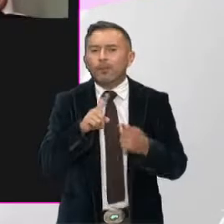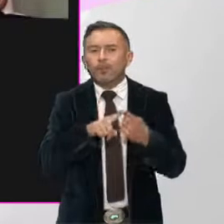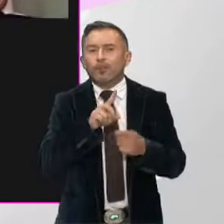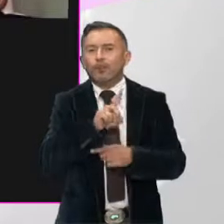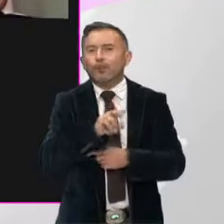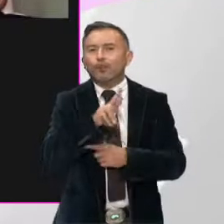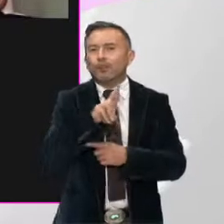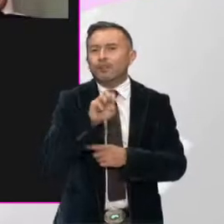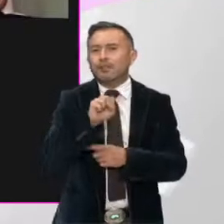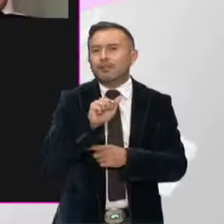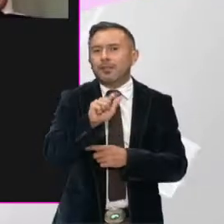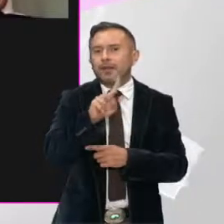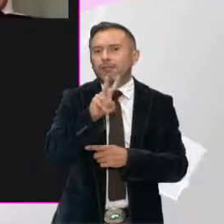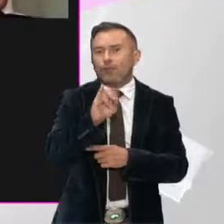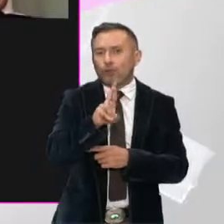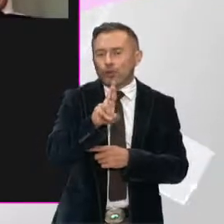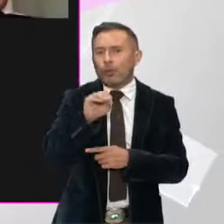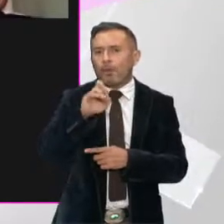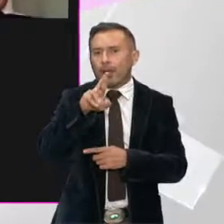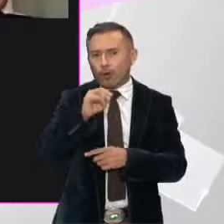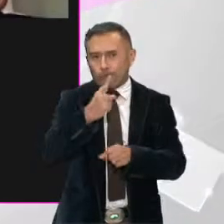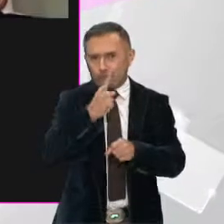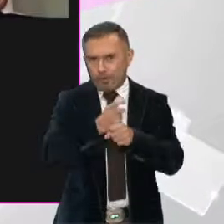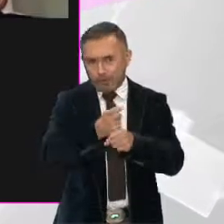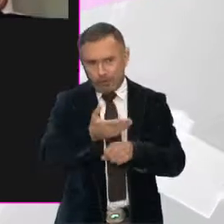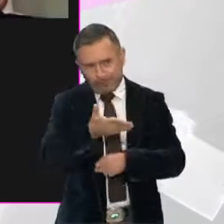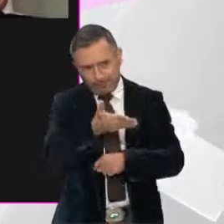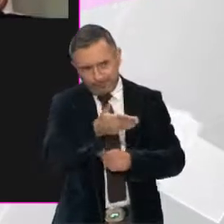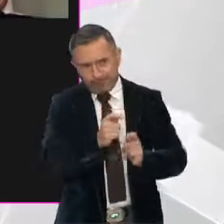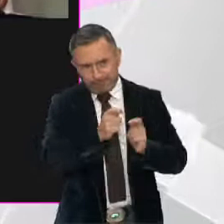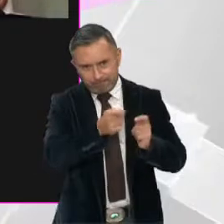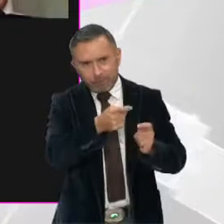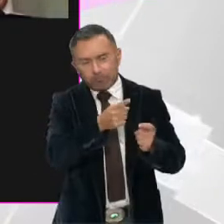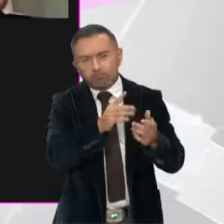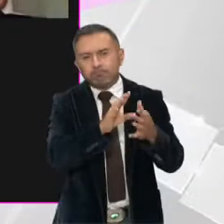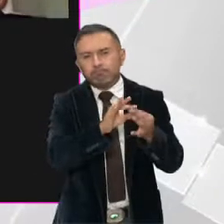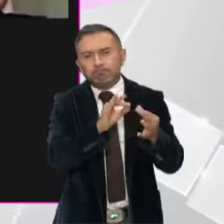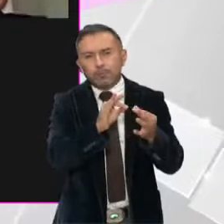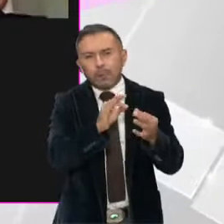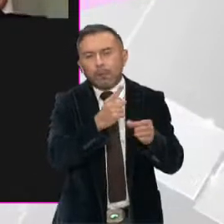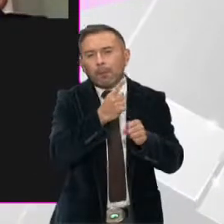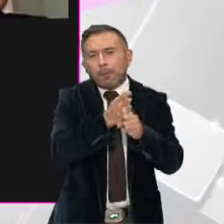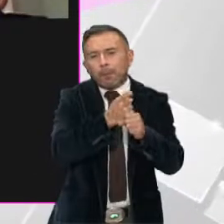your point of view to this. So Dr. Salvador Romero, can you start